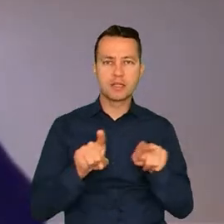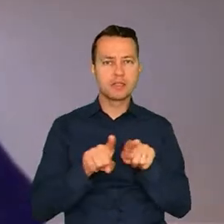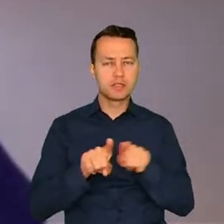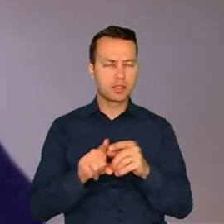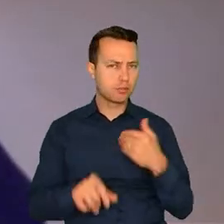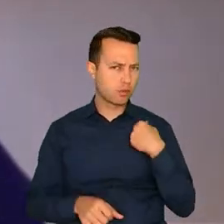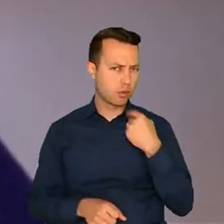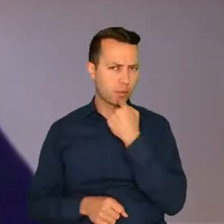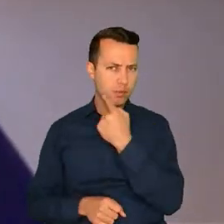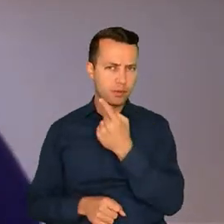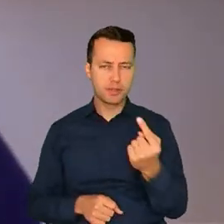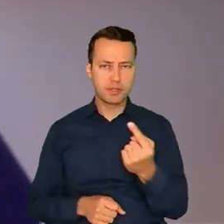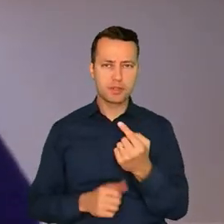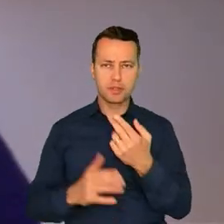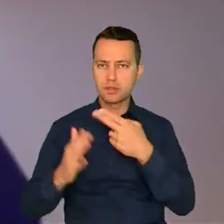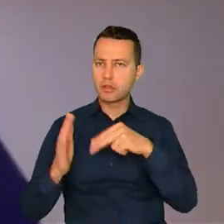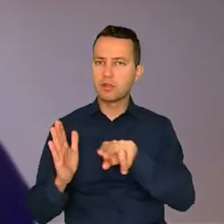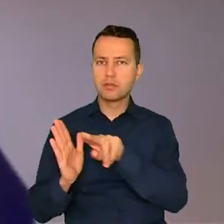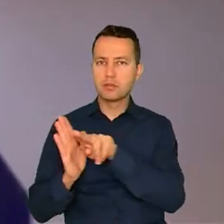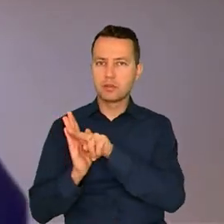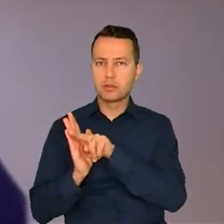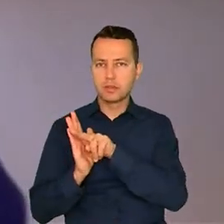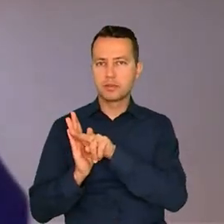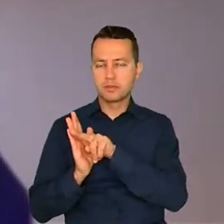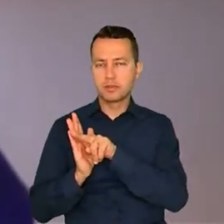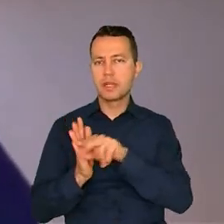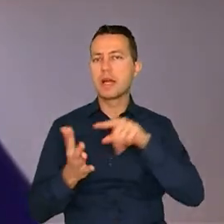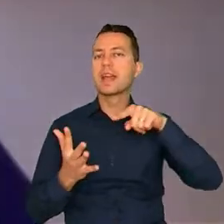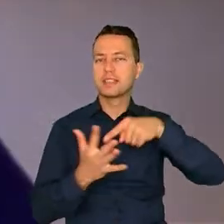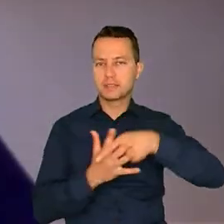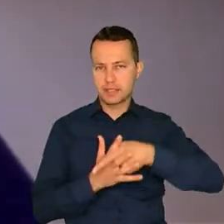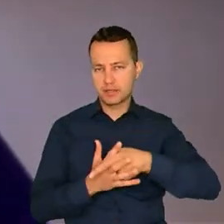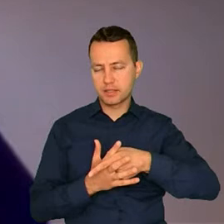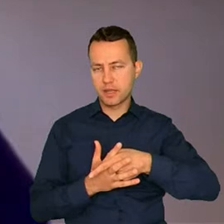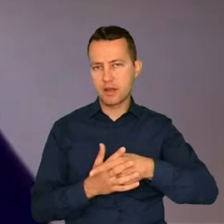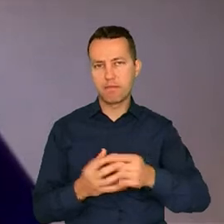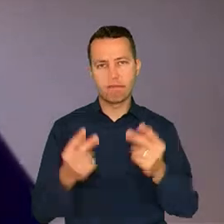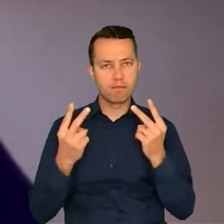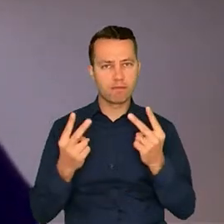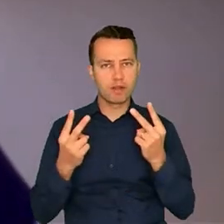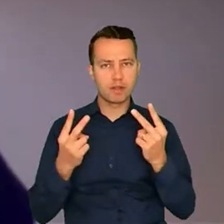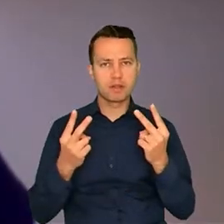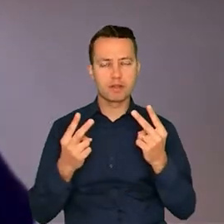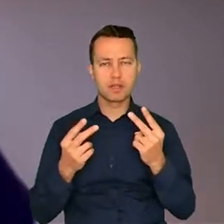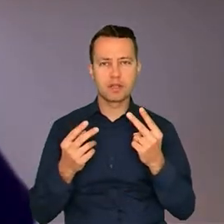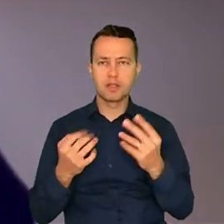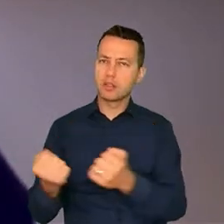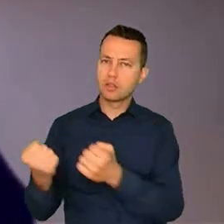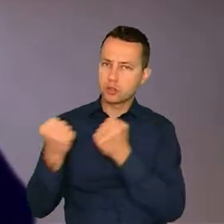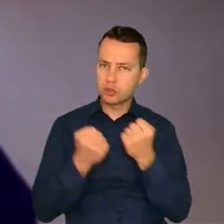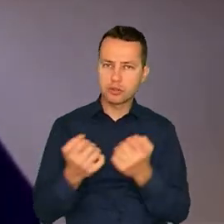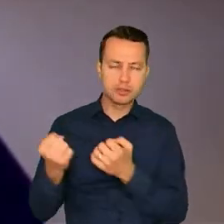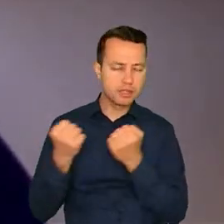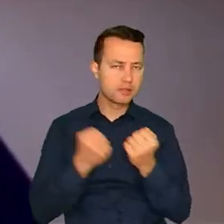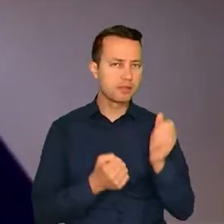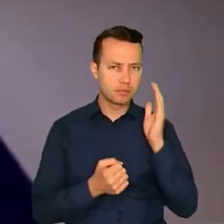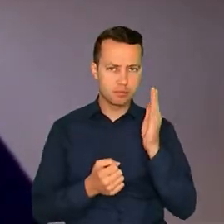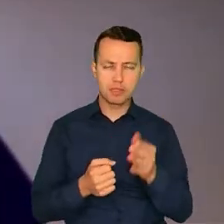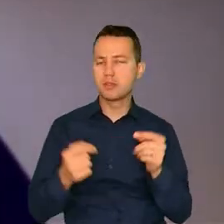different sectors, industries, but we also mentioned the process in the chain